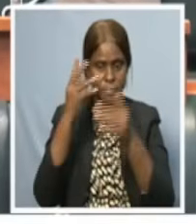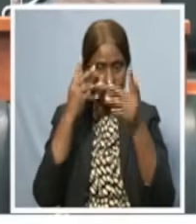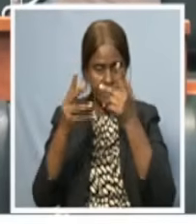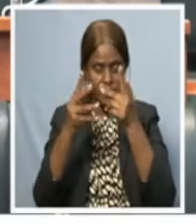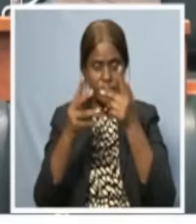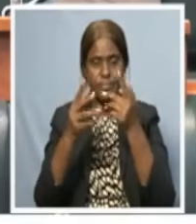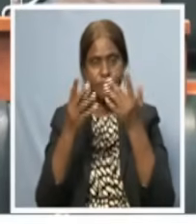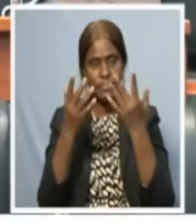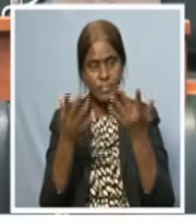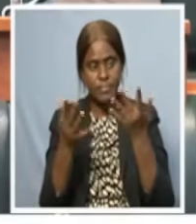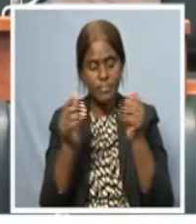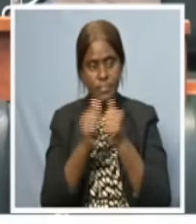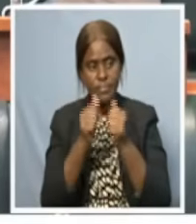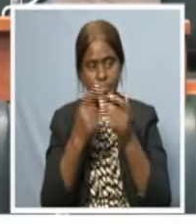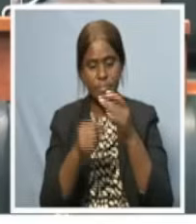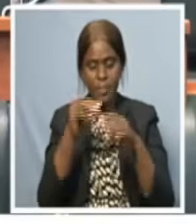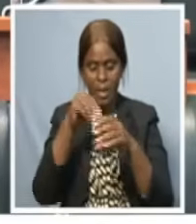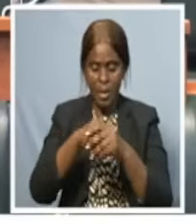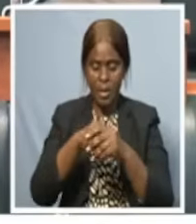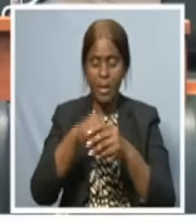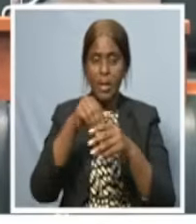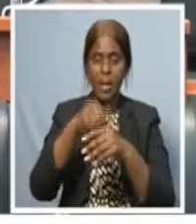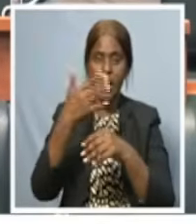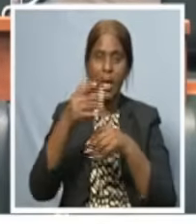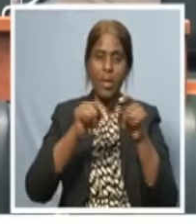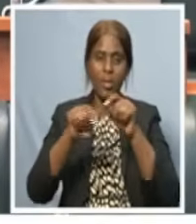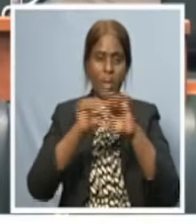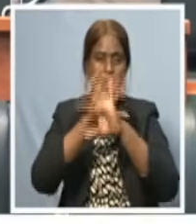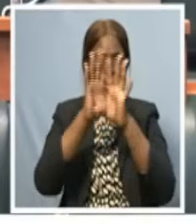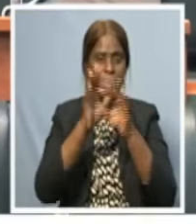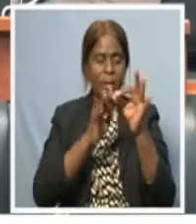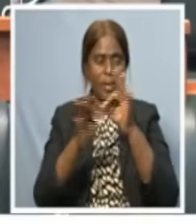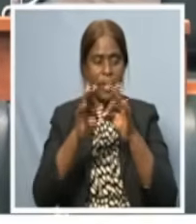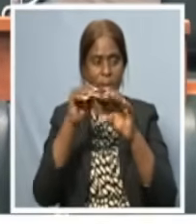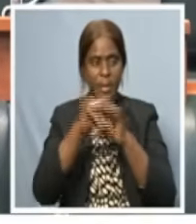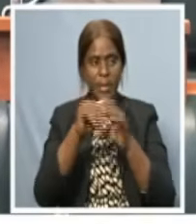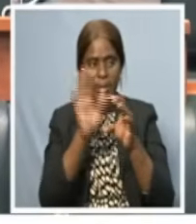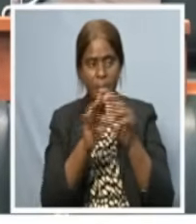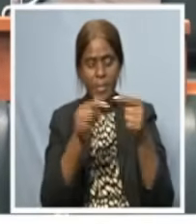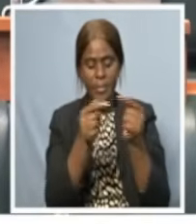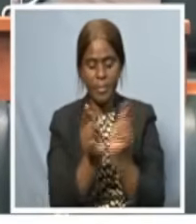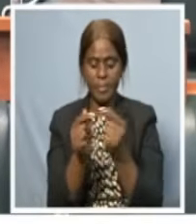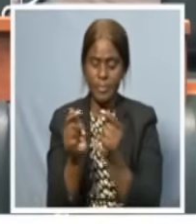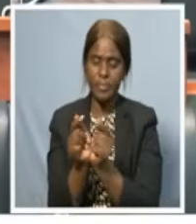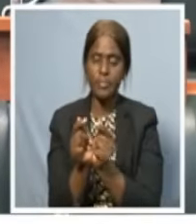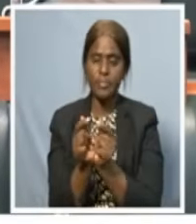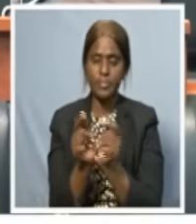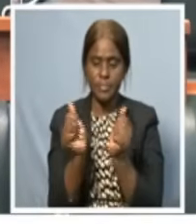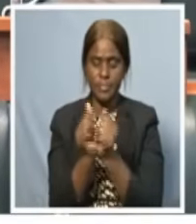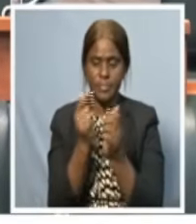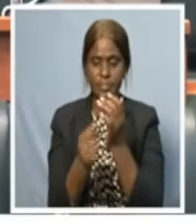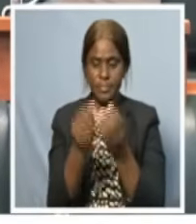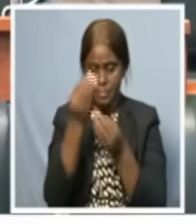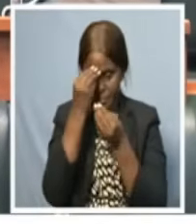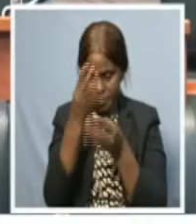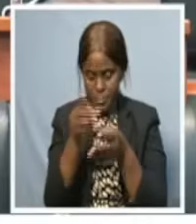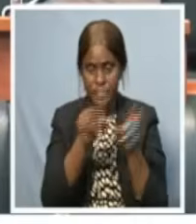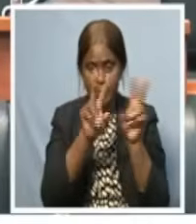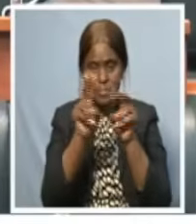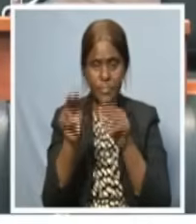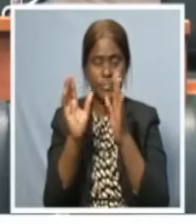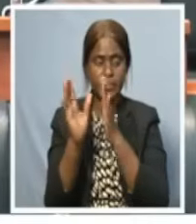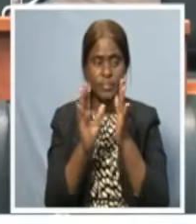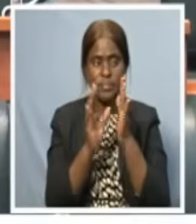transparent opt-in and opt-out controls, clearly defined content categories, and compliance